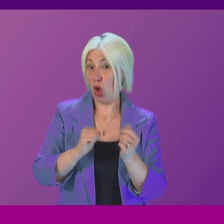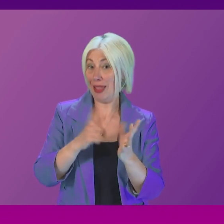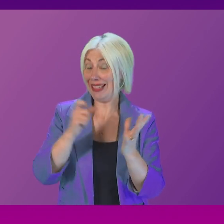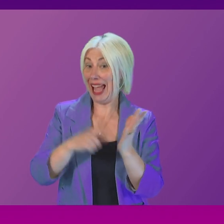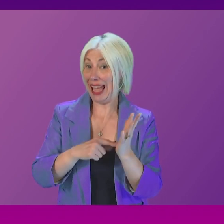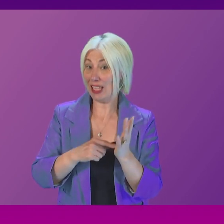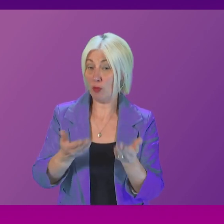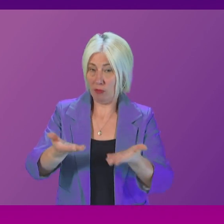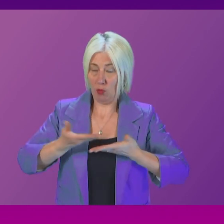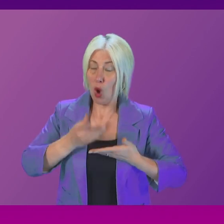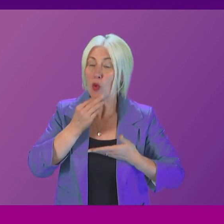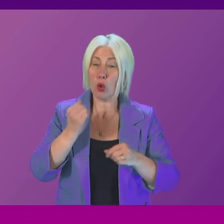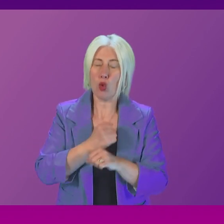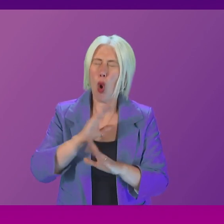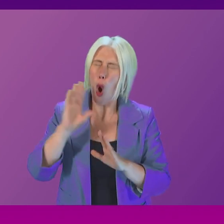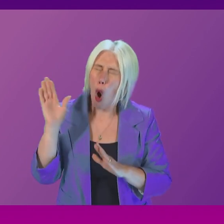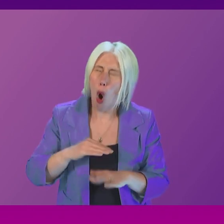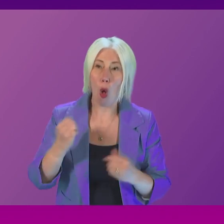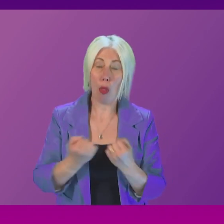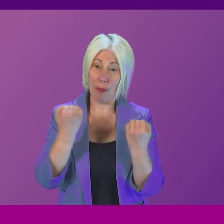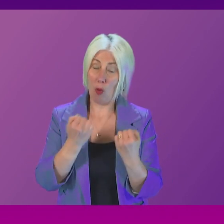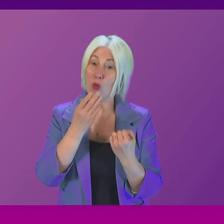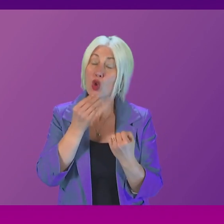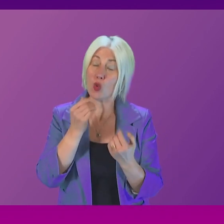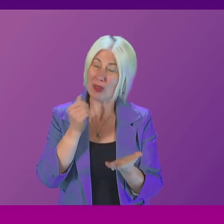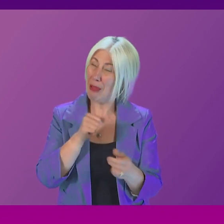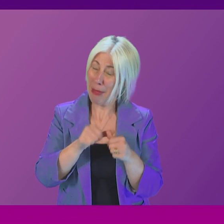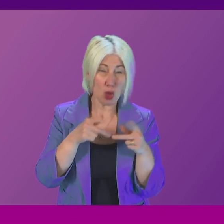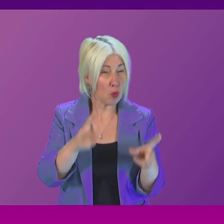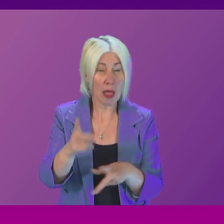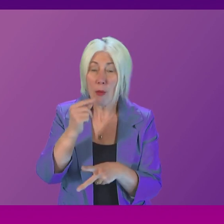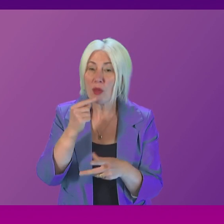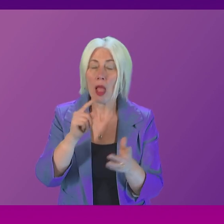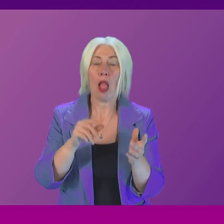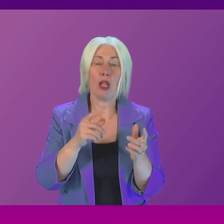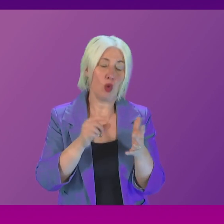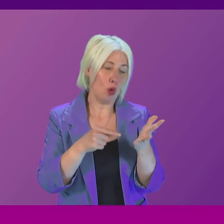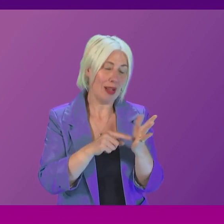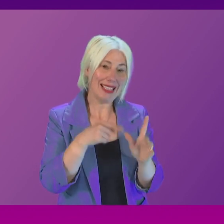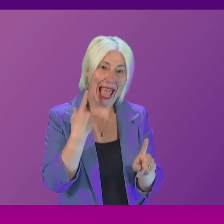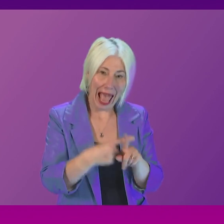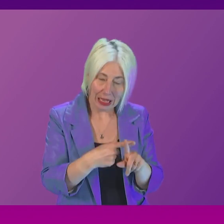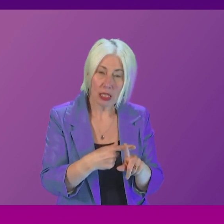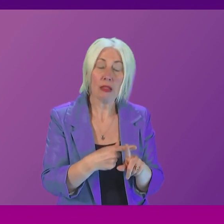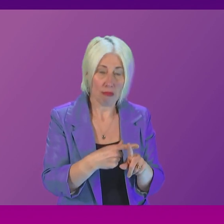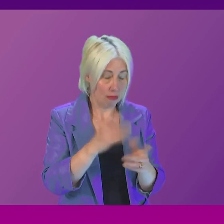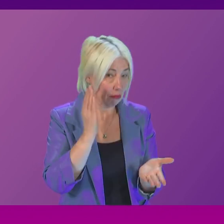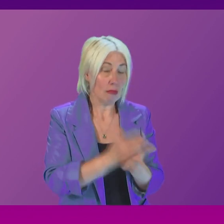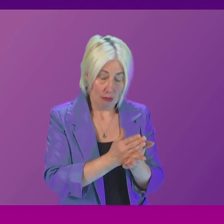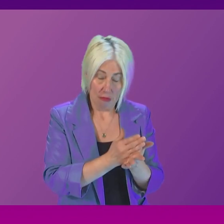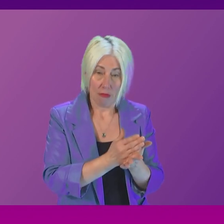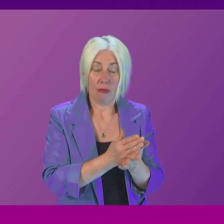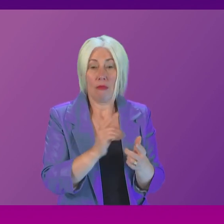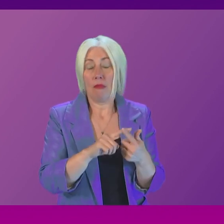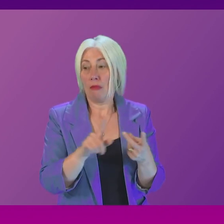do everything to use those powers to their maximum effect. So that includes taxation, absolutely. That